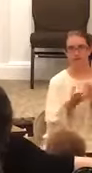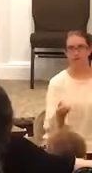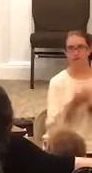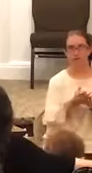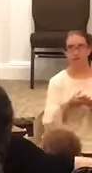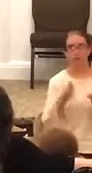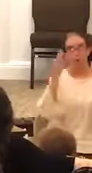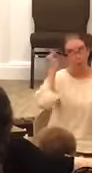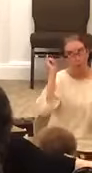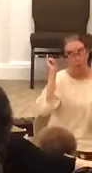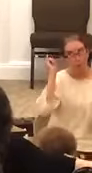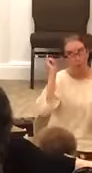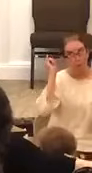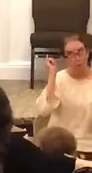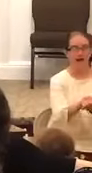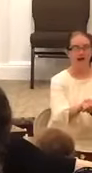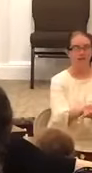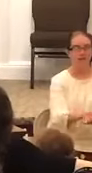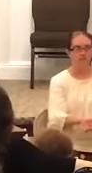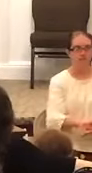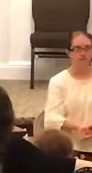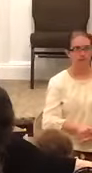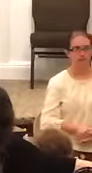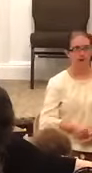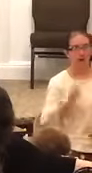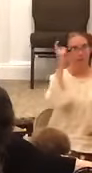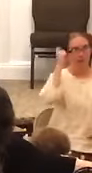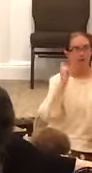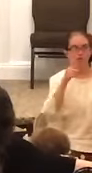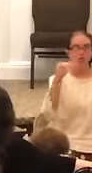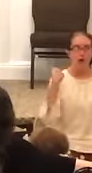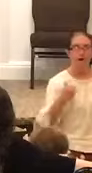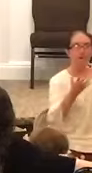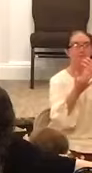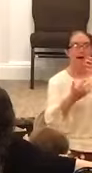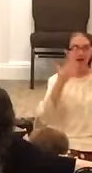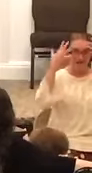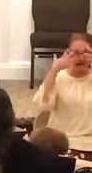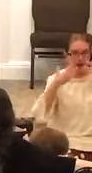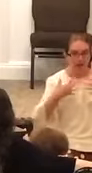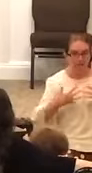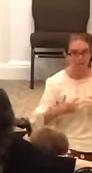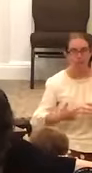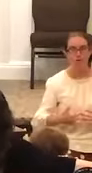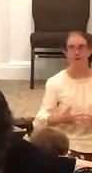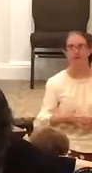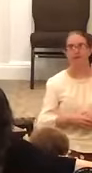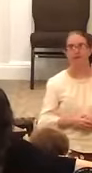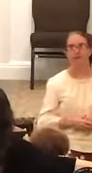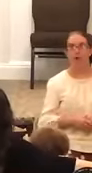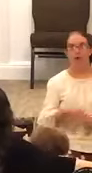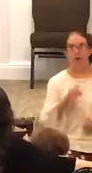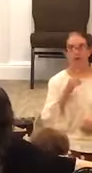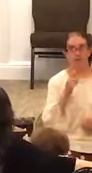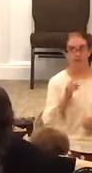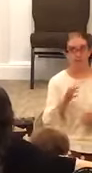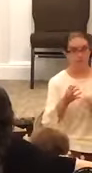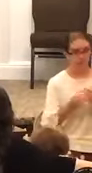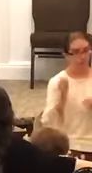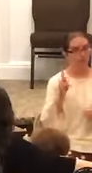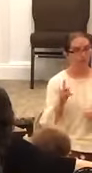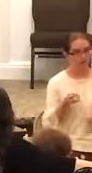I said, why is that? He said, because you have a blood covering over you. I said, really, a blood covering?